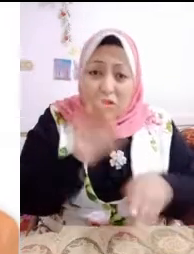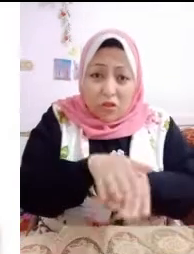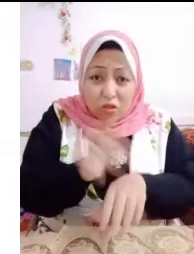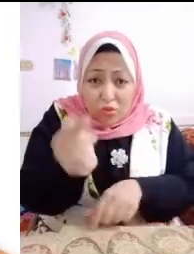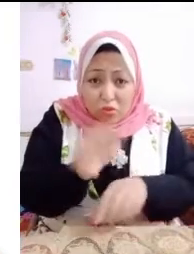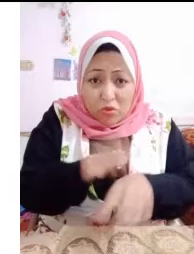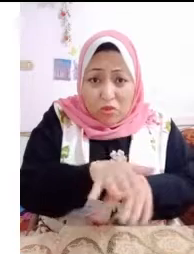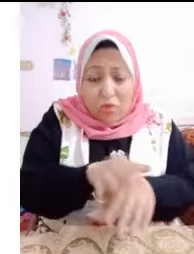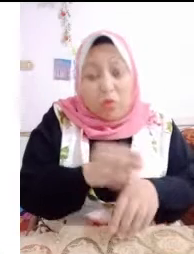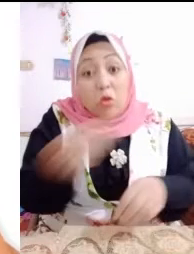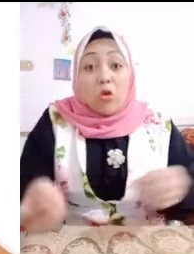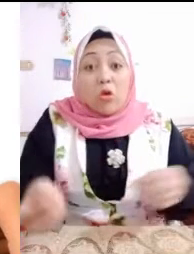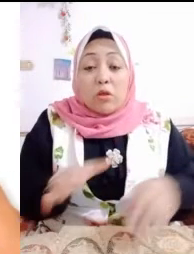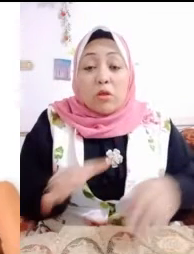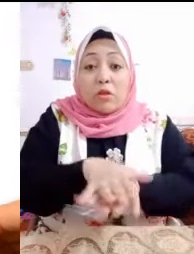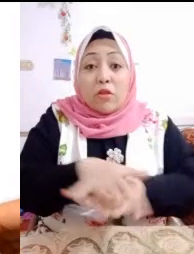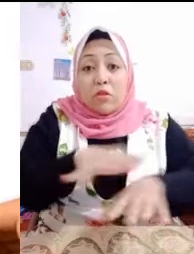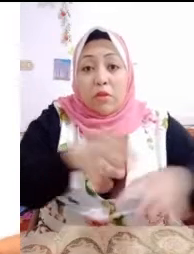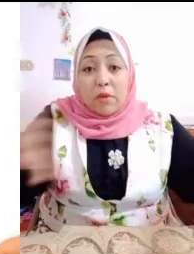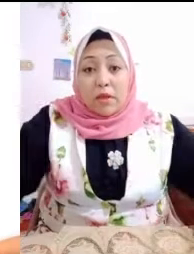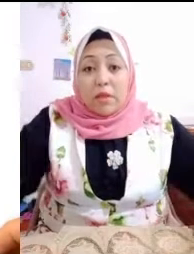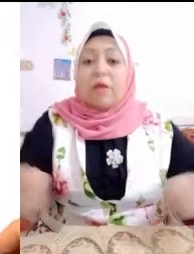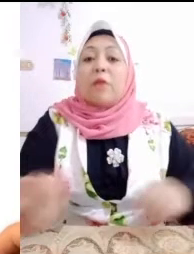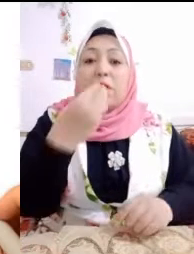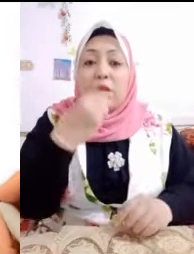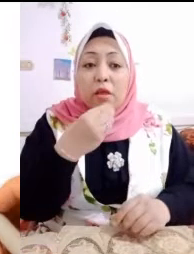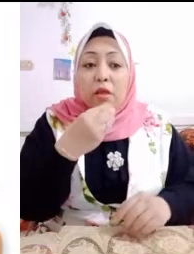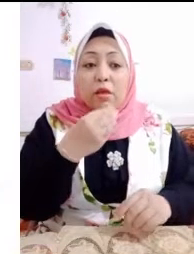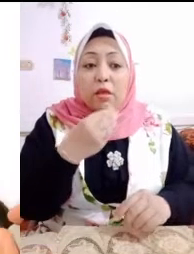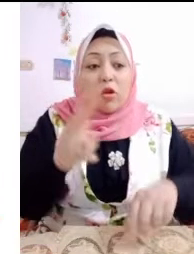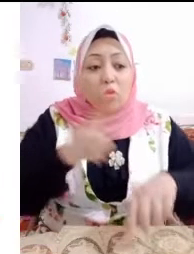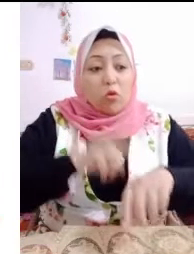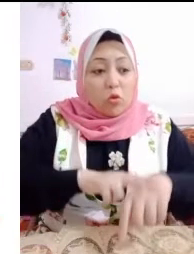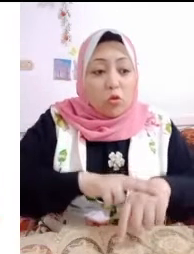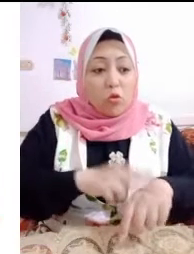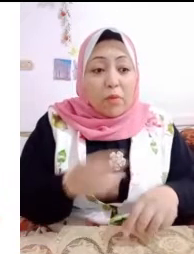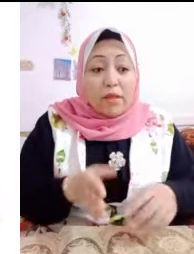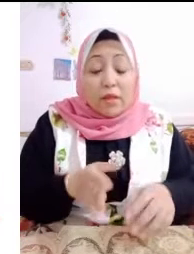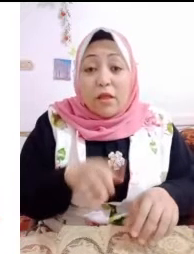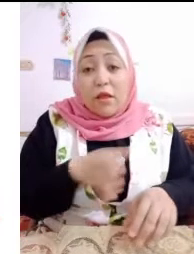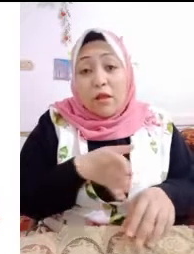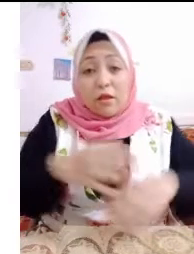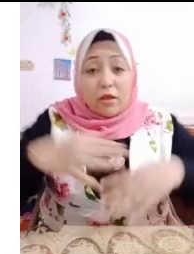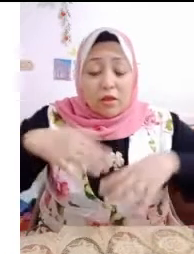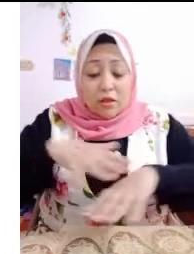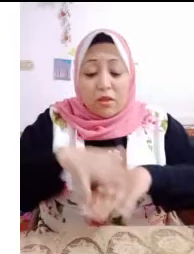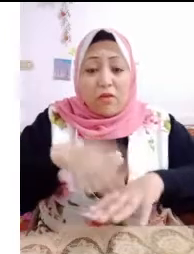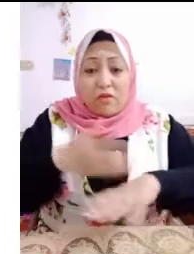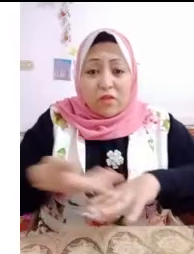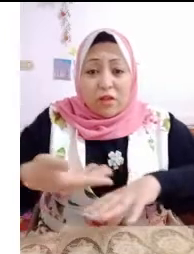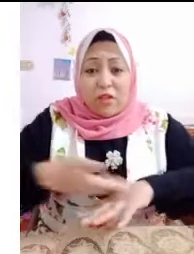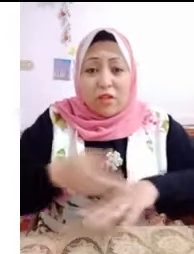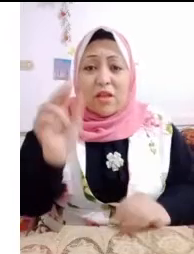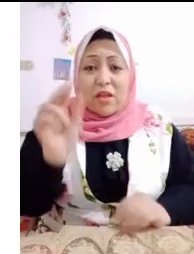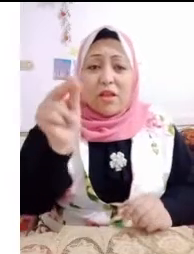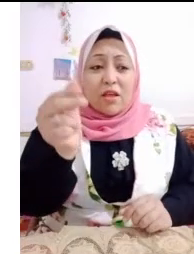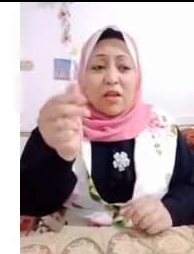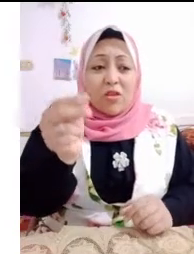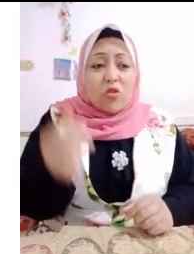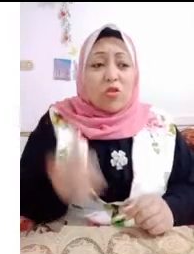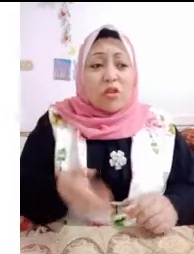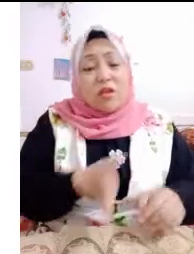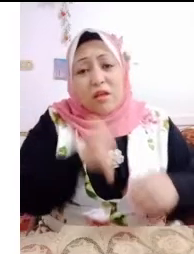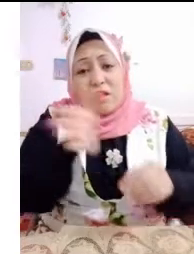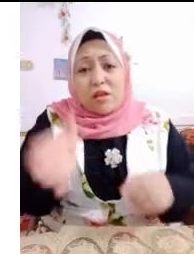lot of smaller fish. The chemicals that were in the plastic end up in the fat tissue of the big fish, harming the animal and